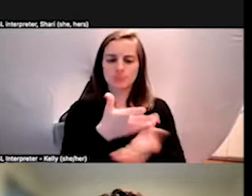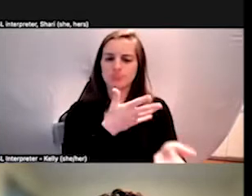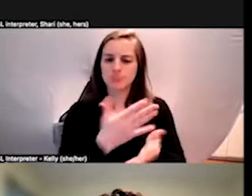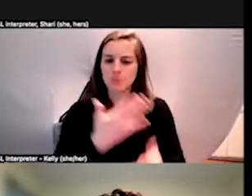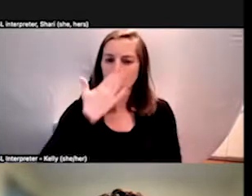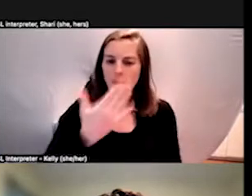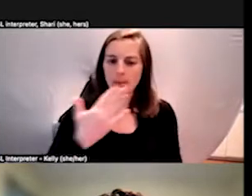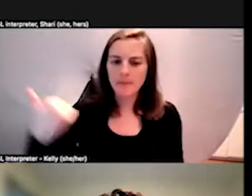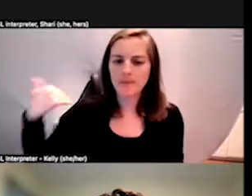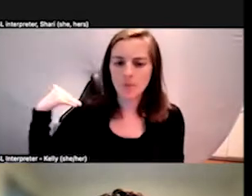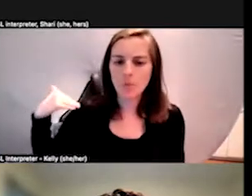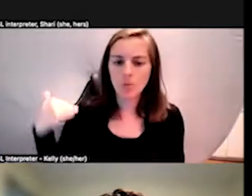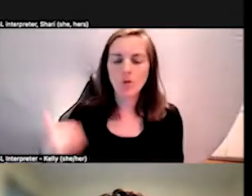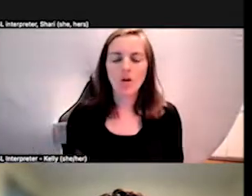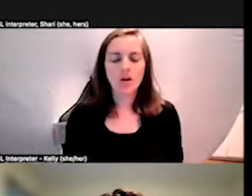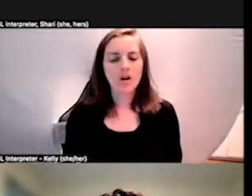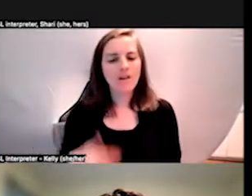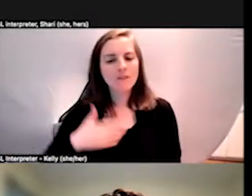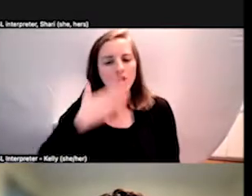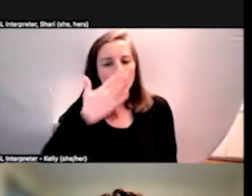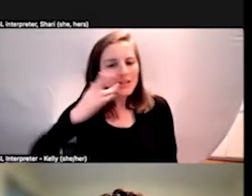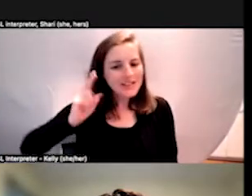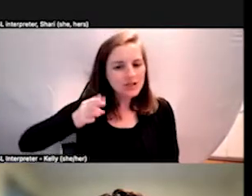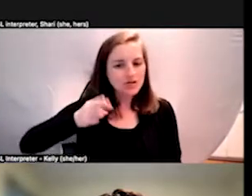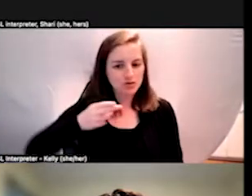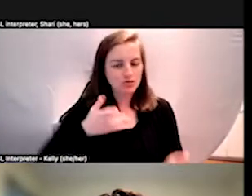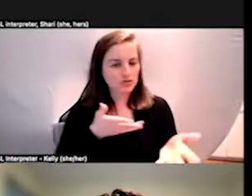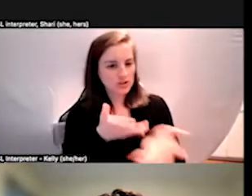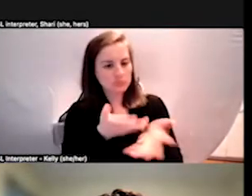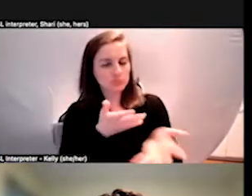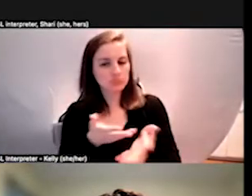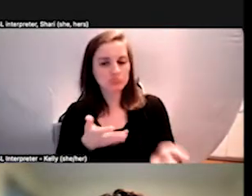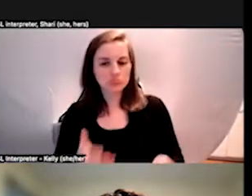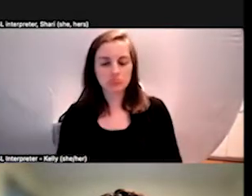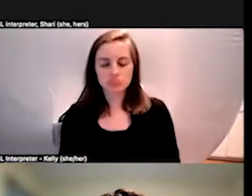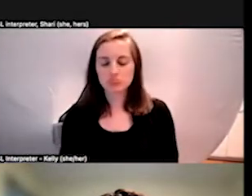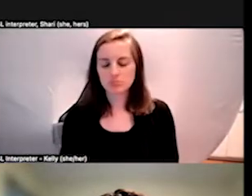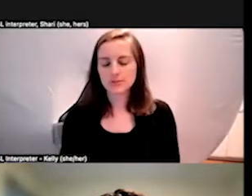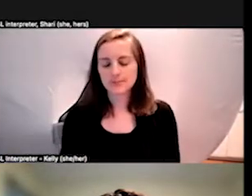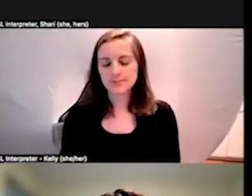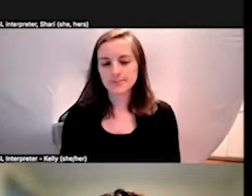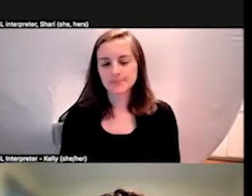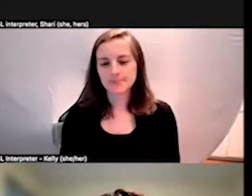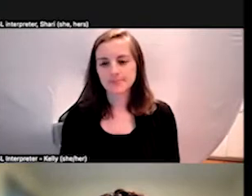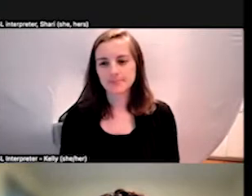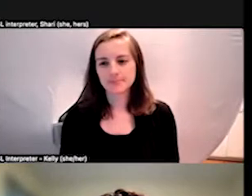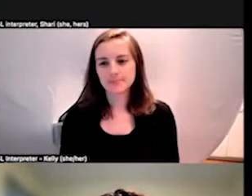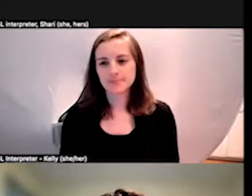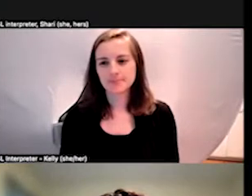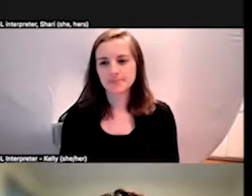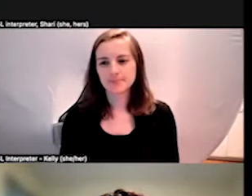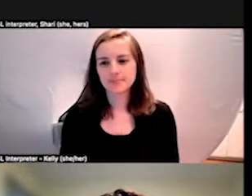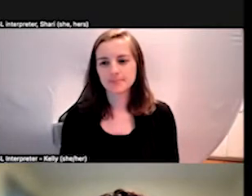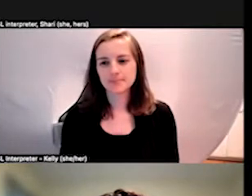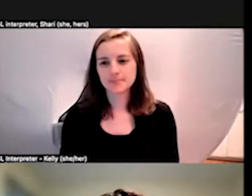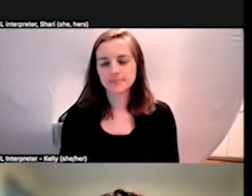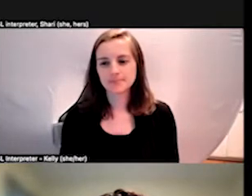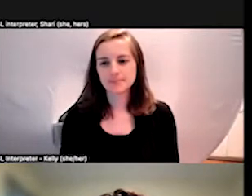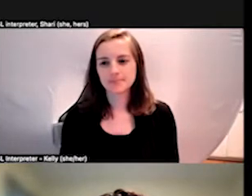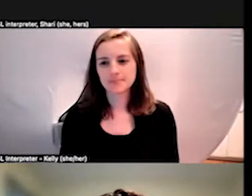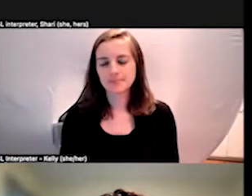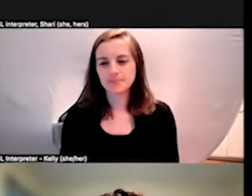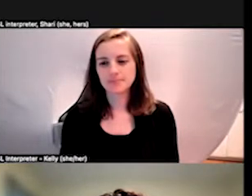some track record of gender affirmation and trans inclusivity. Uh, One that has